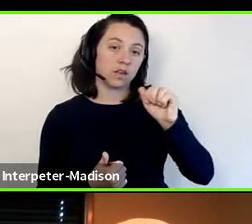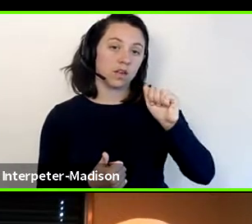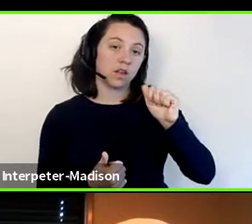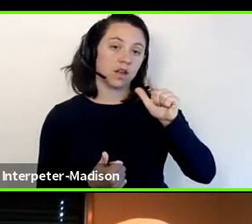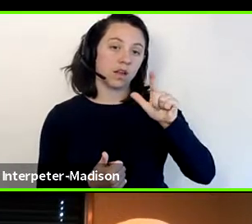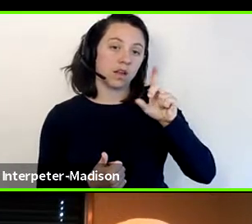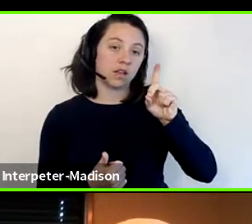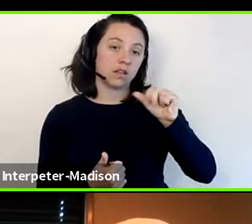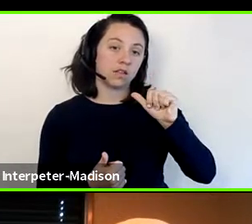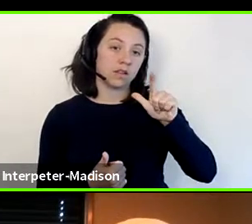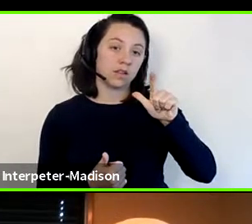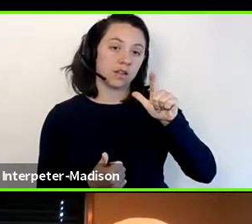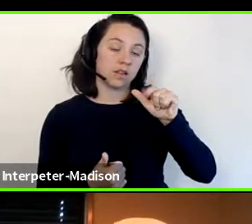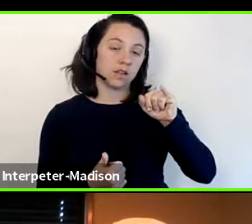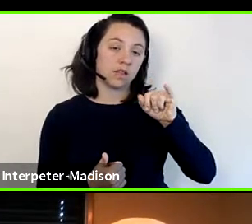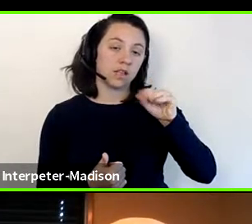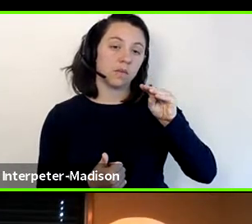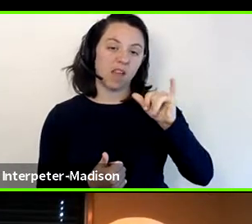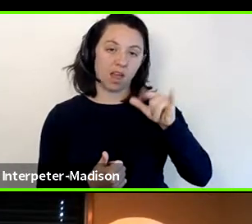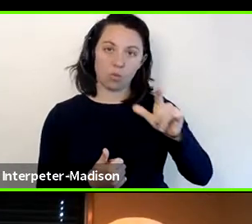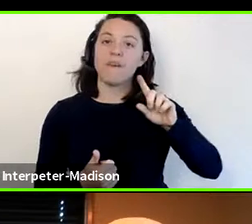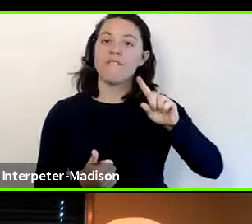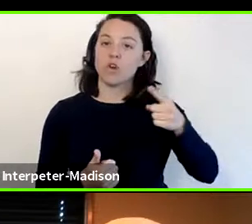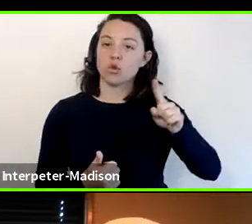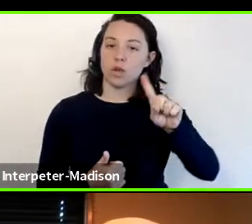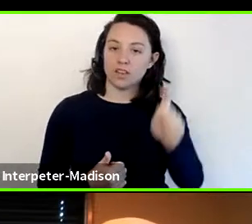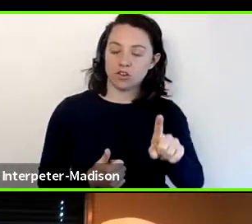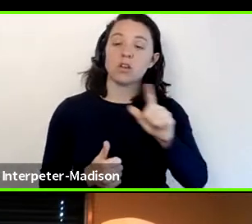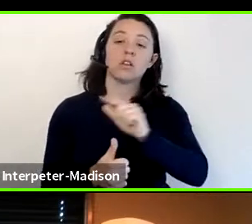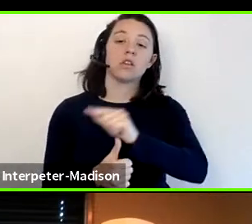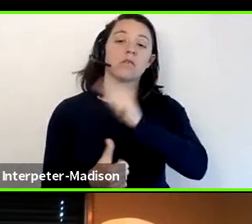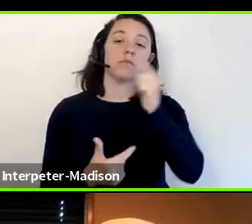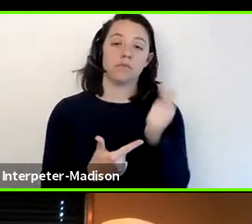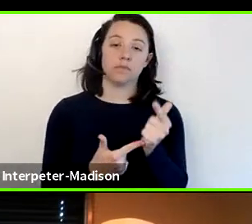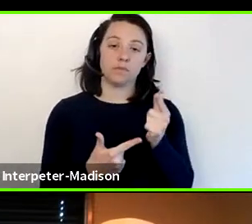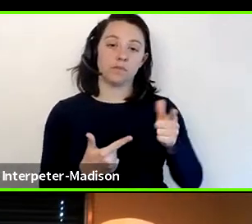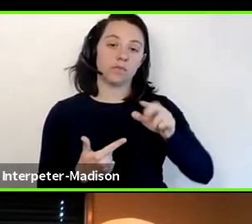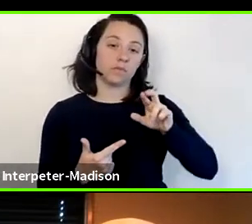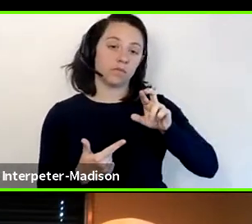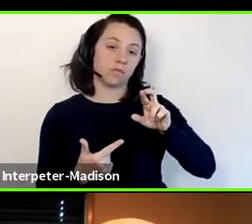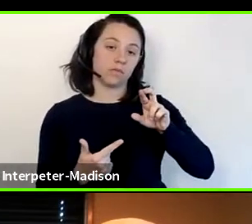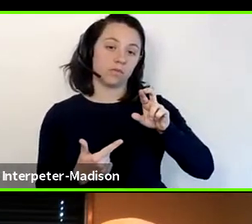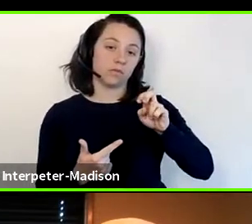panelist who asks a question, followed by Reverend Isai